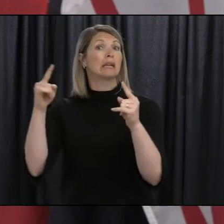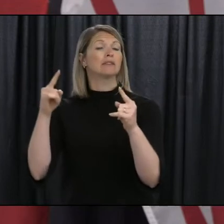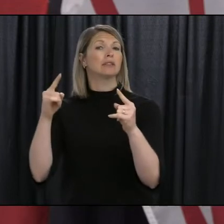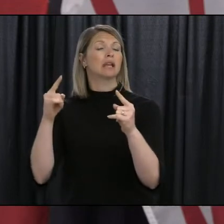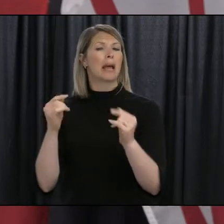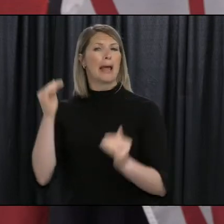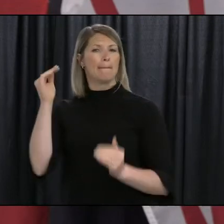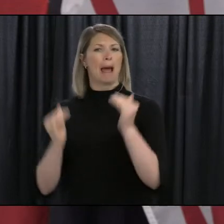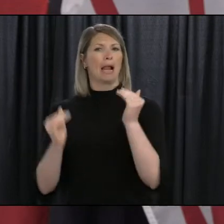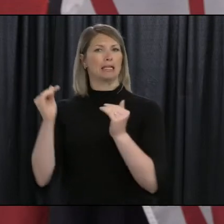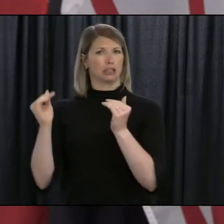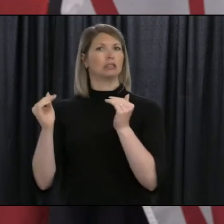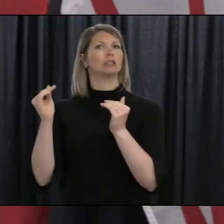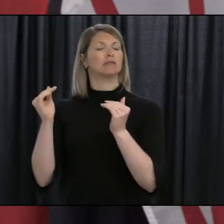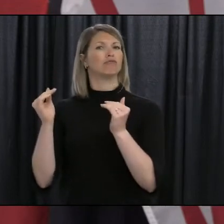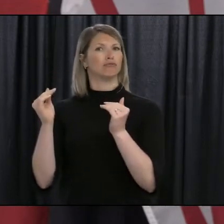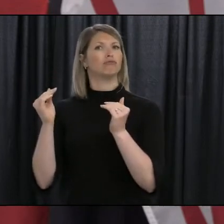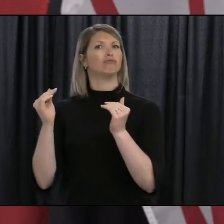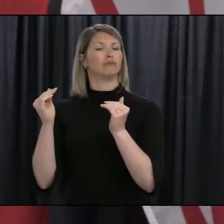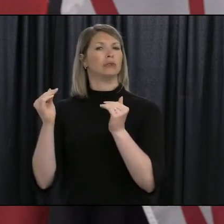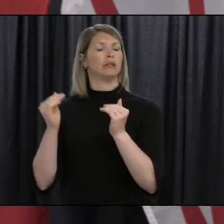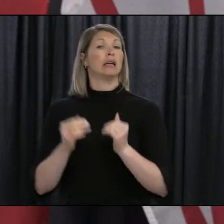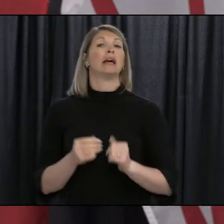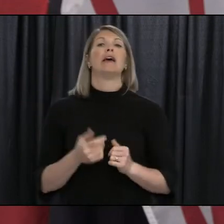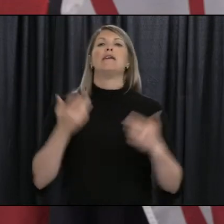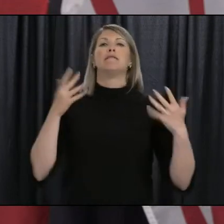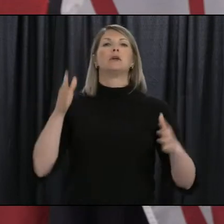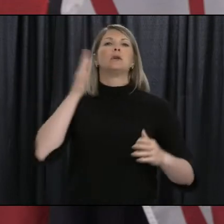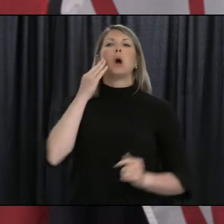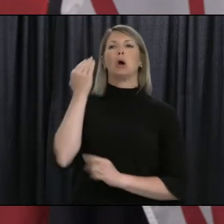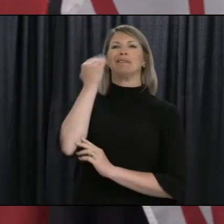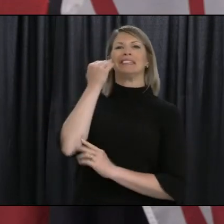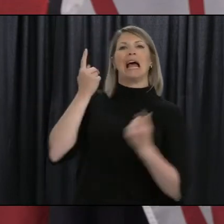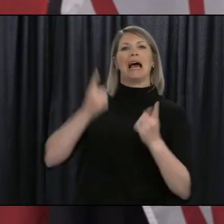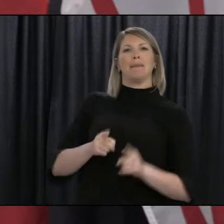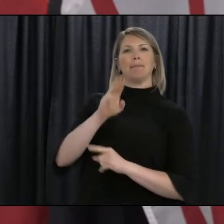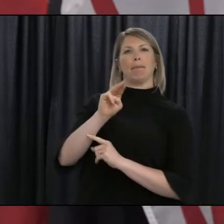As we all know, in March, things changed drastically.